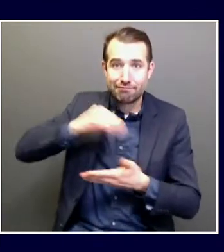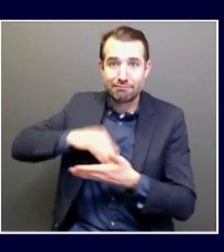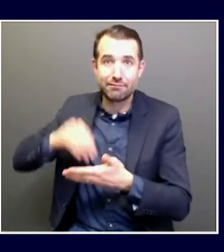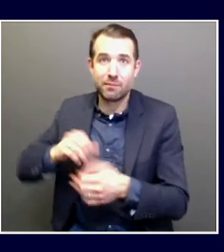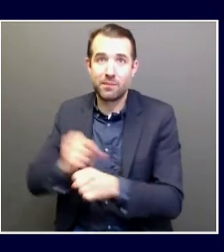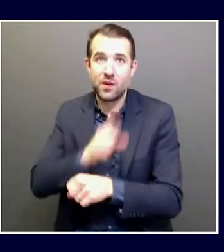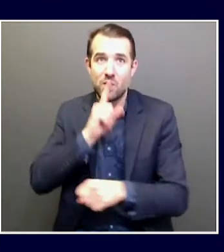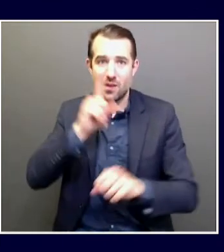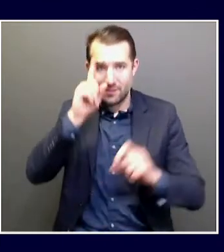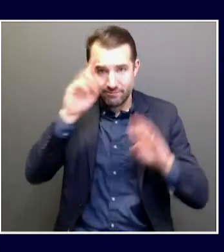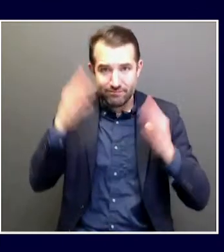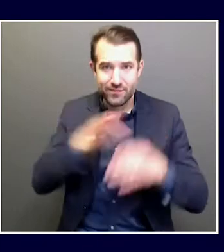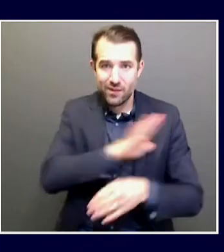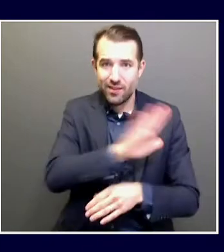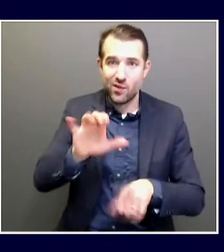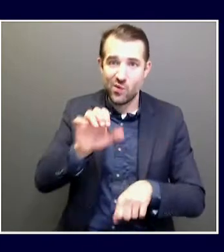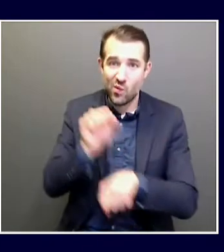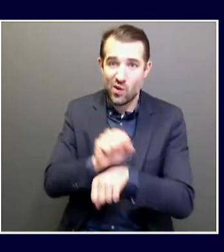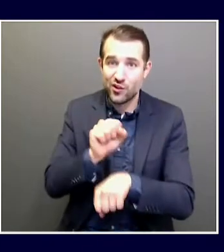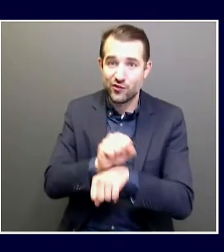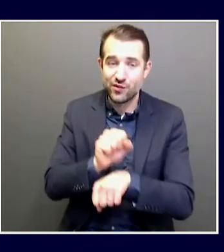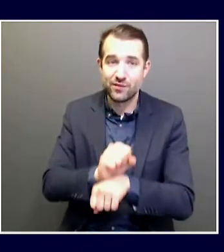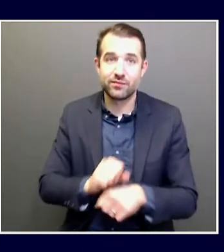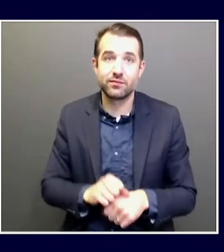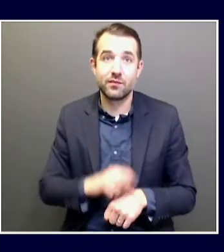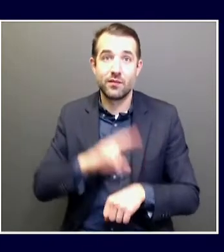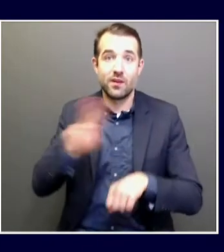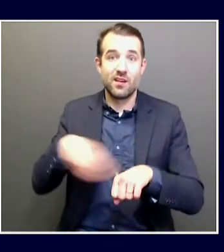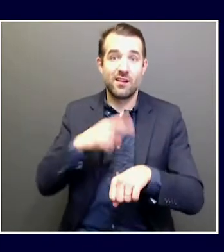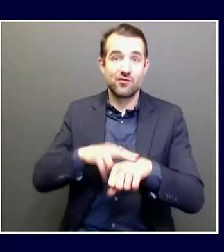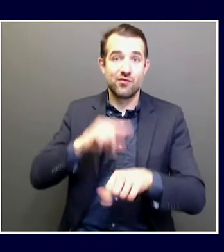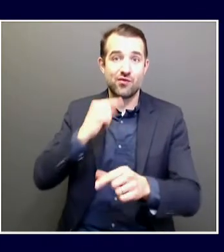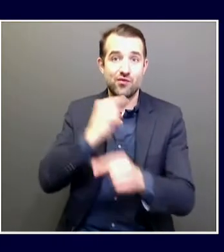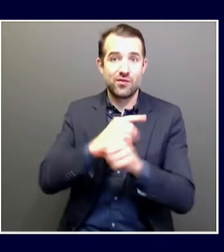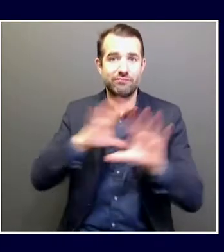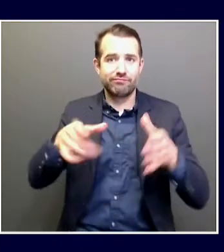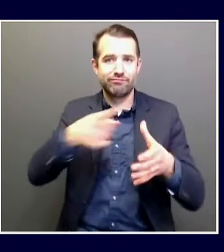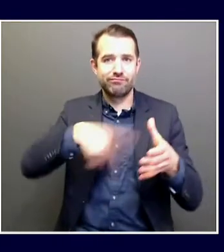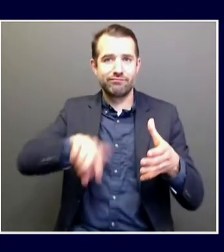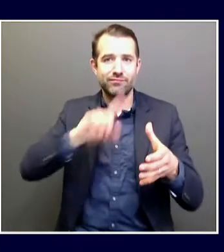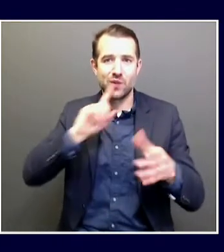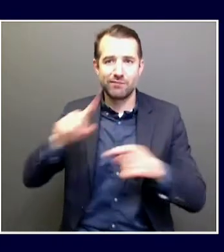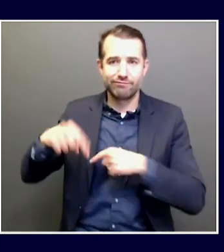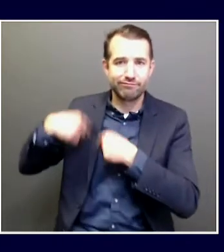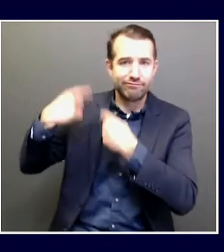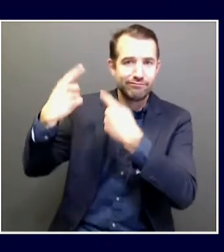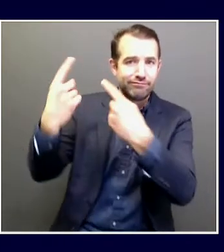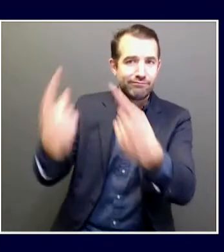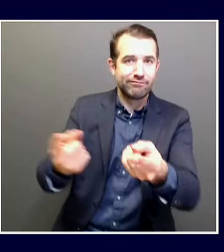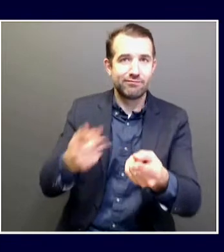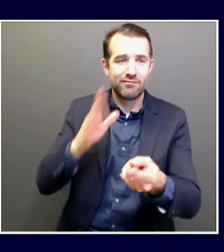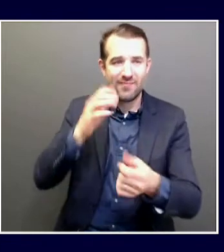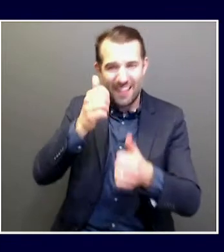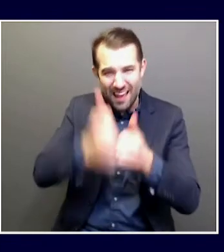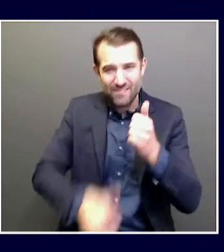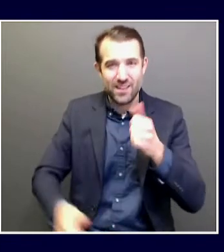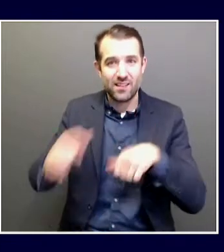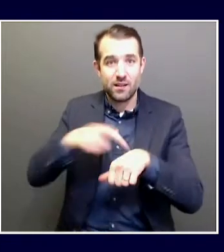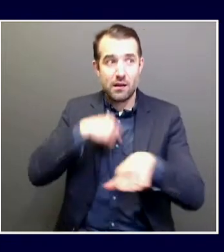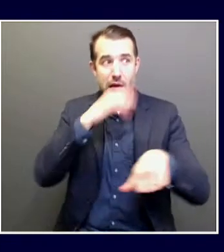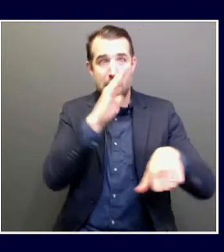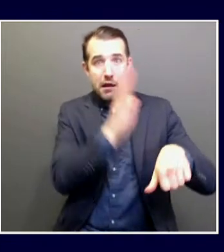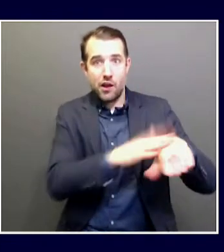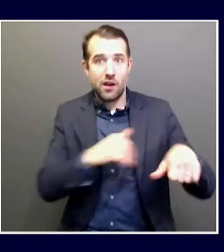care. The men and women of the National Guard have been with us since day one, and every time we've asked them to serve,